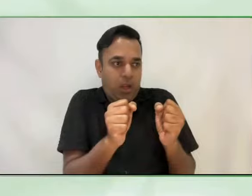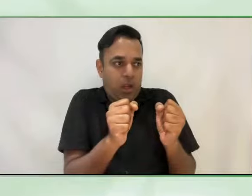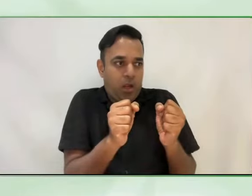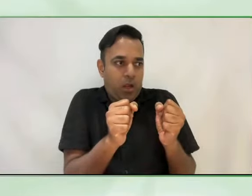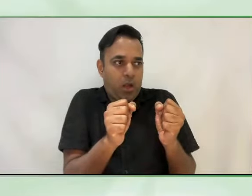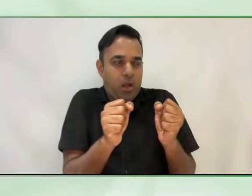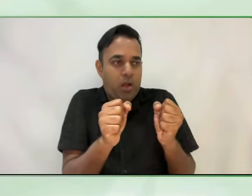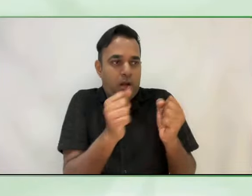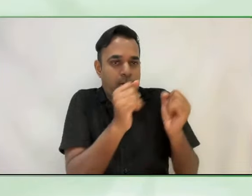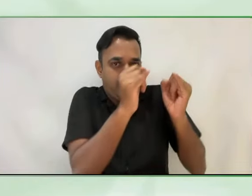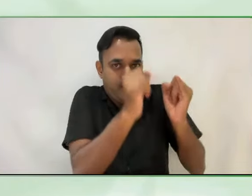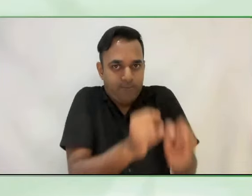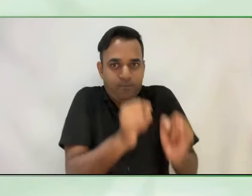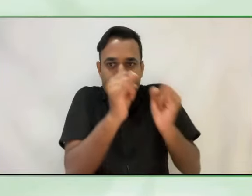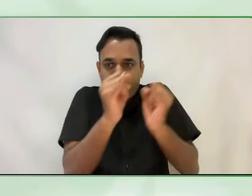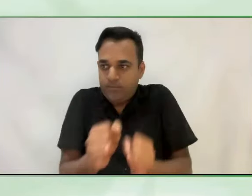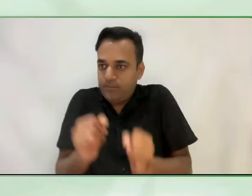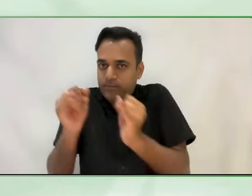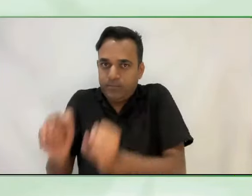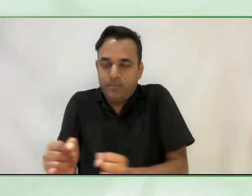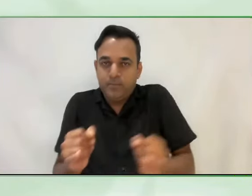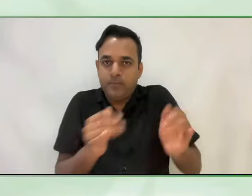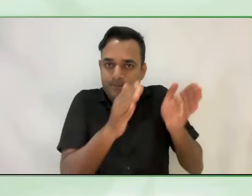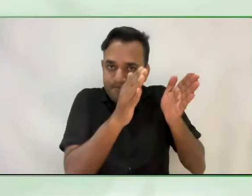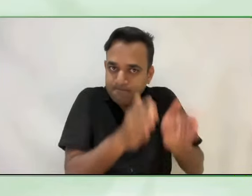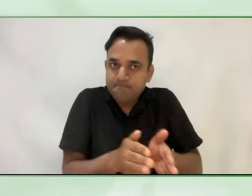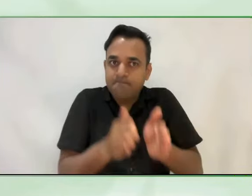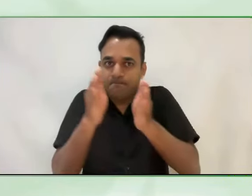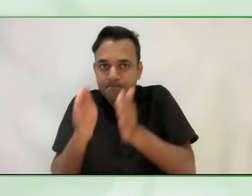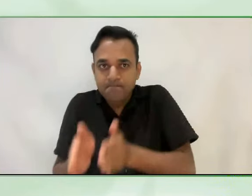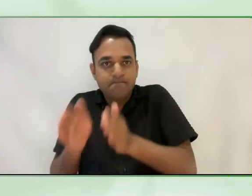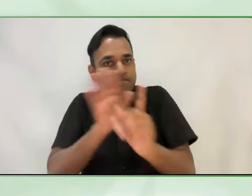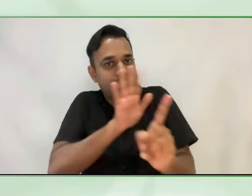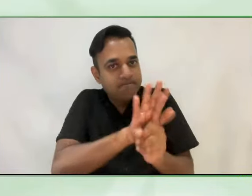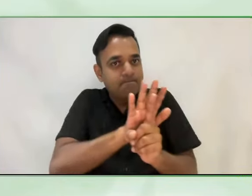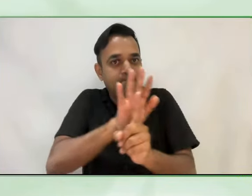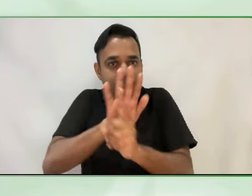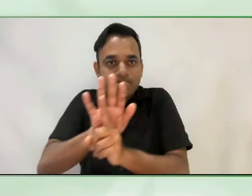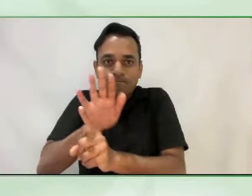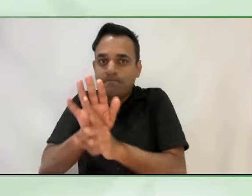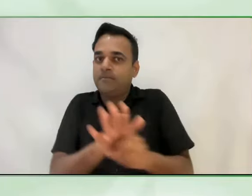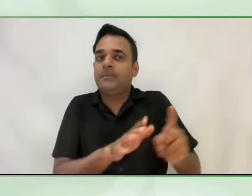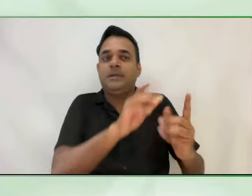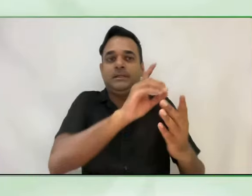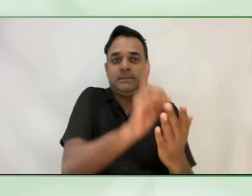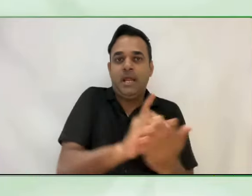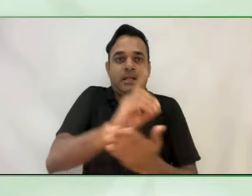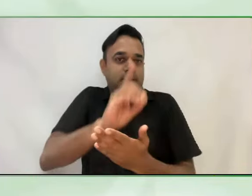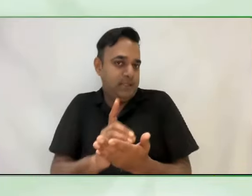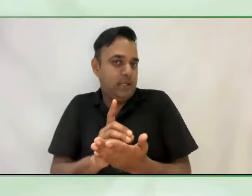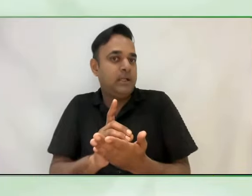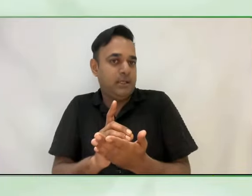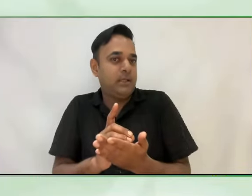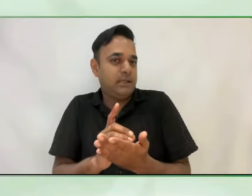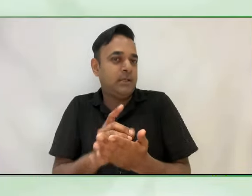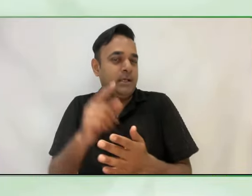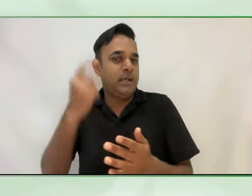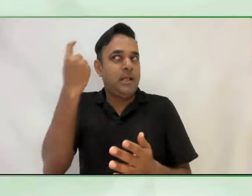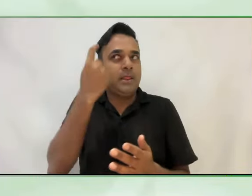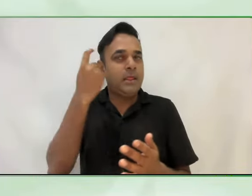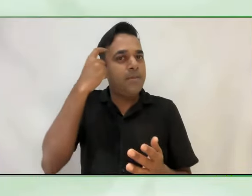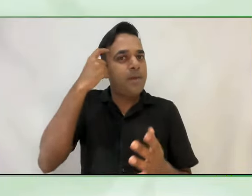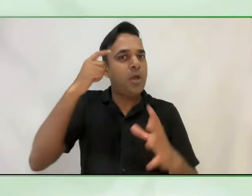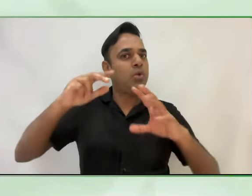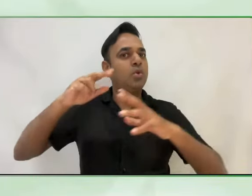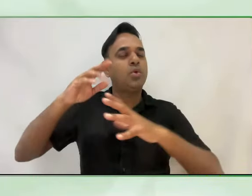you wanted to talk with people from the global community that is here at Zero Project right now, what would